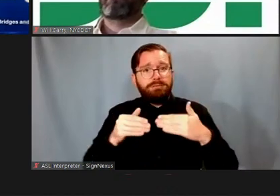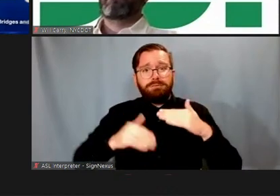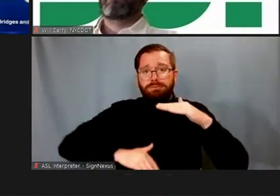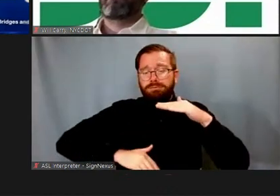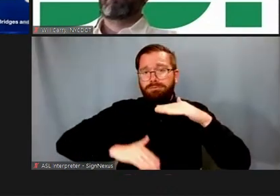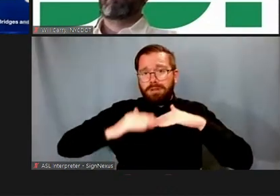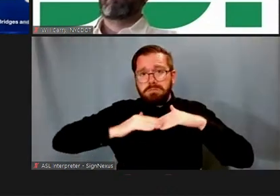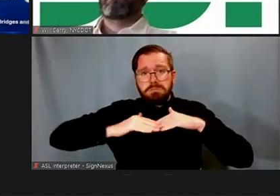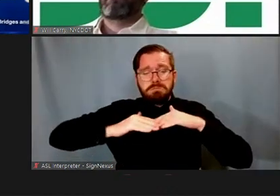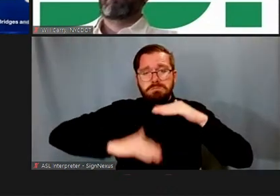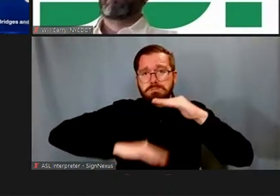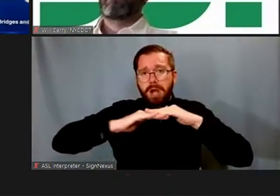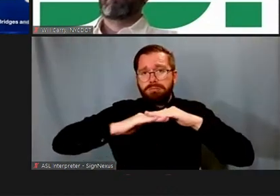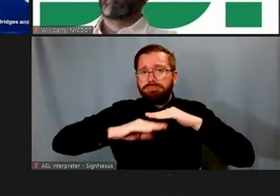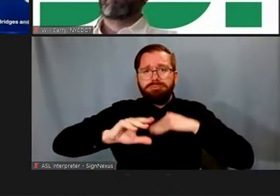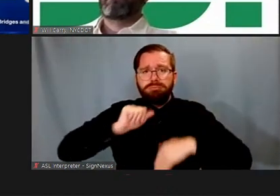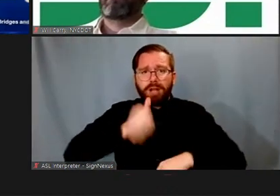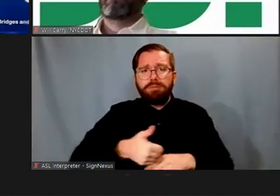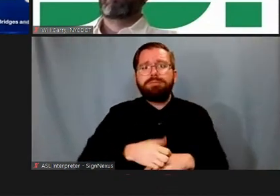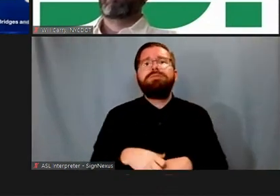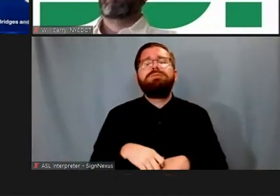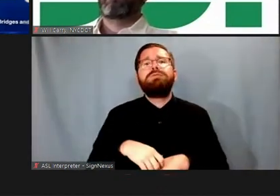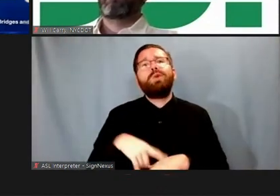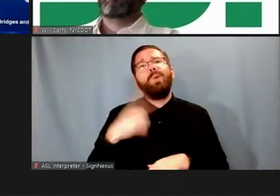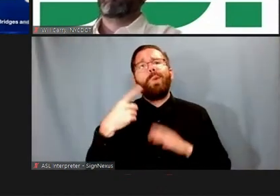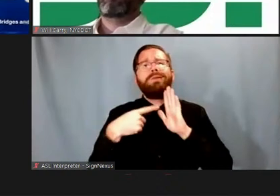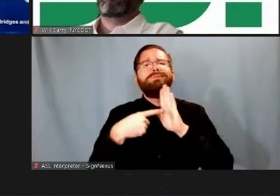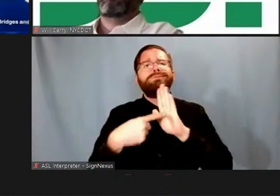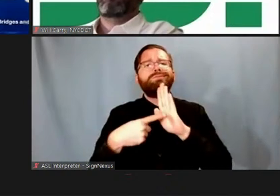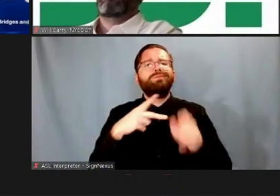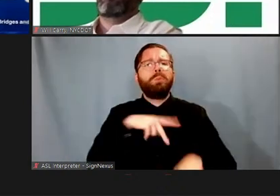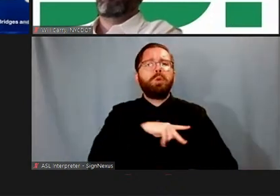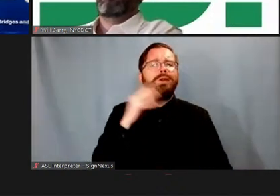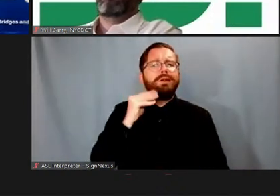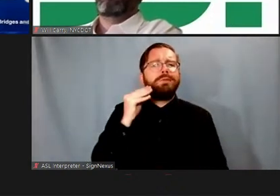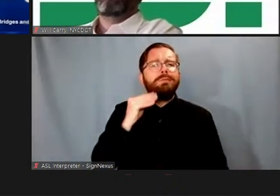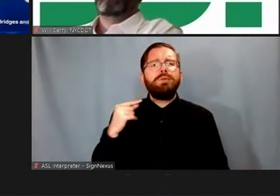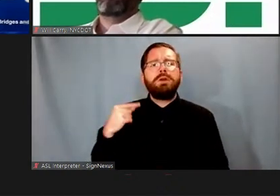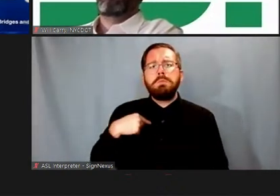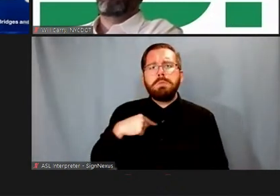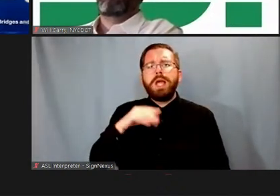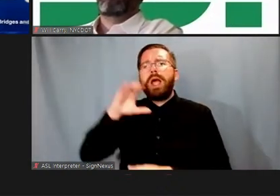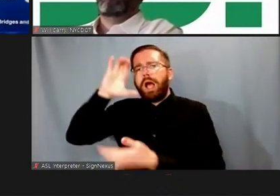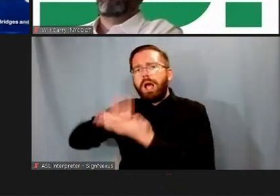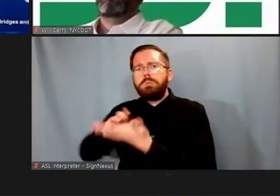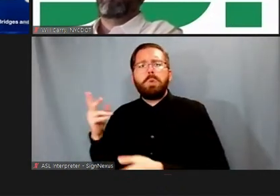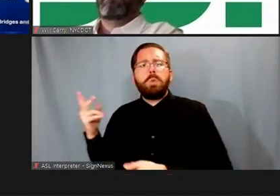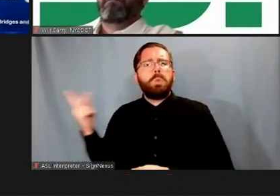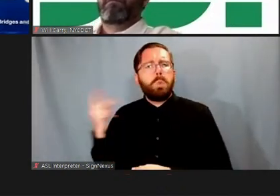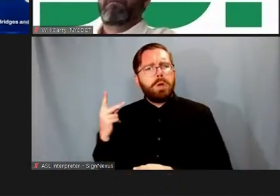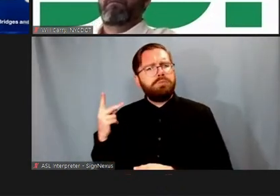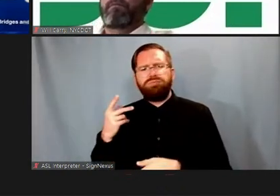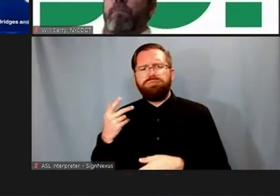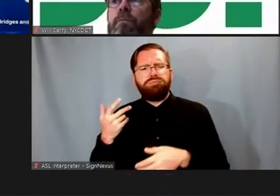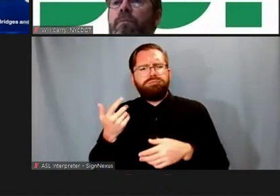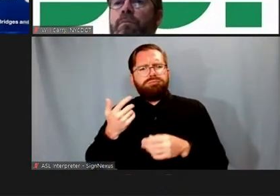from personal experience my husband and i were active trained and subway users until about four years ago when my husband was put